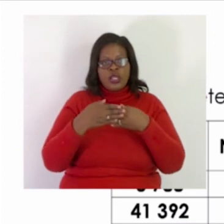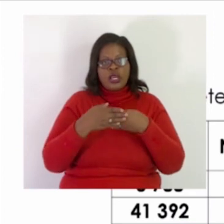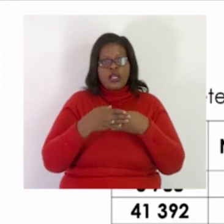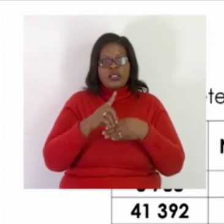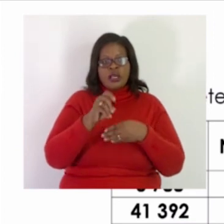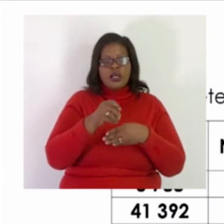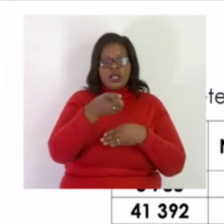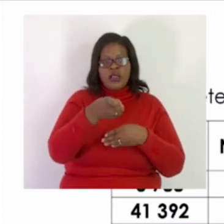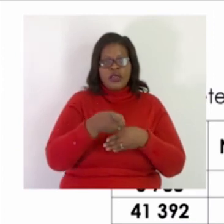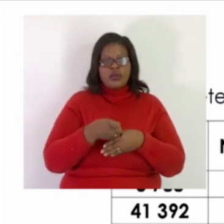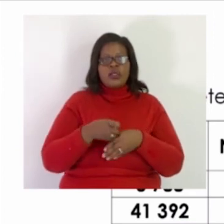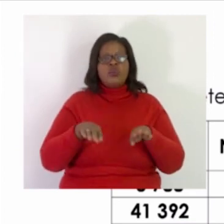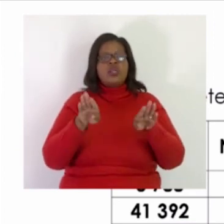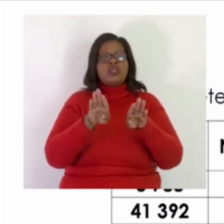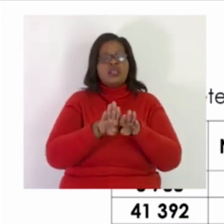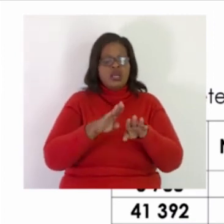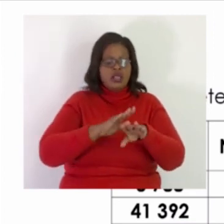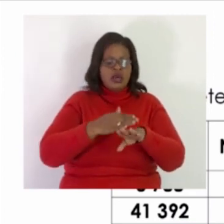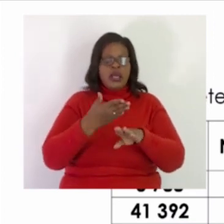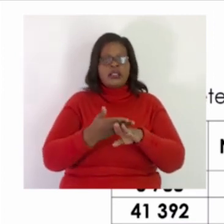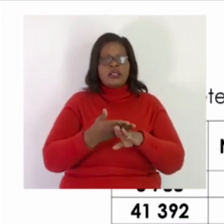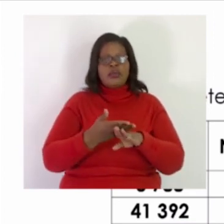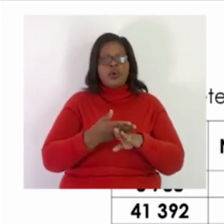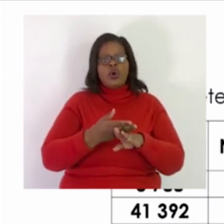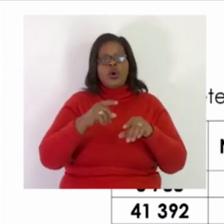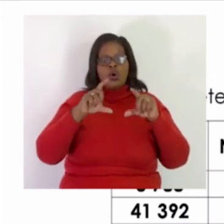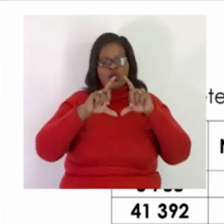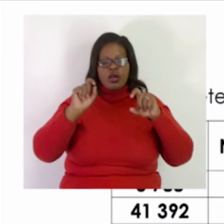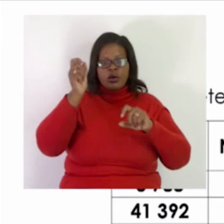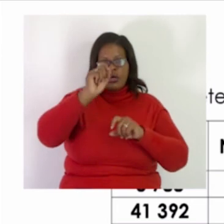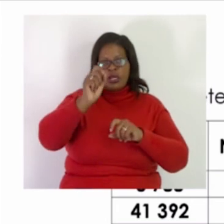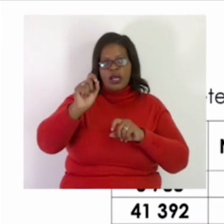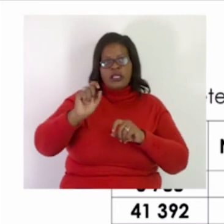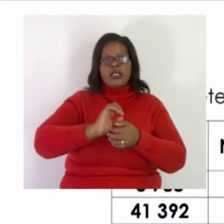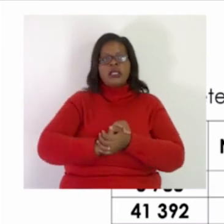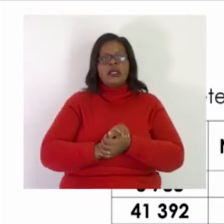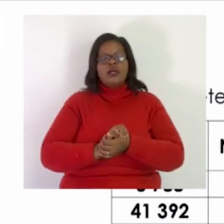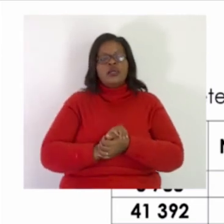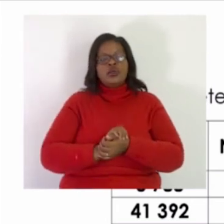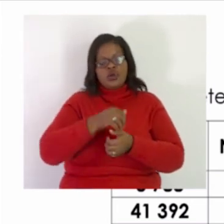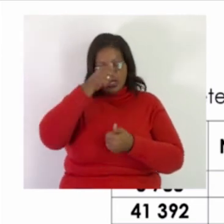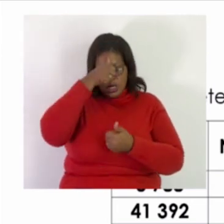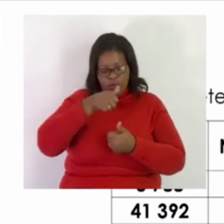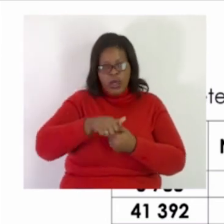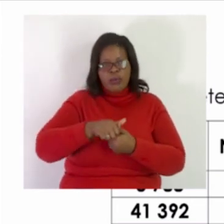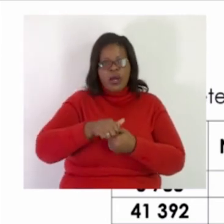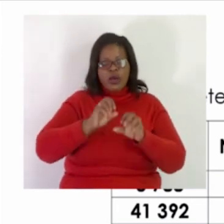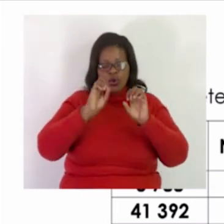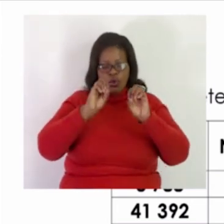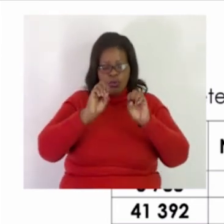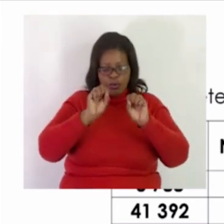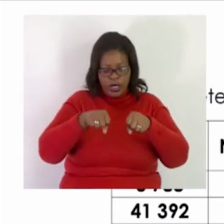you. I've done that example for you on the chalkboard. So remember, somewhere you need to put a